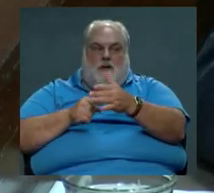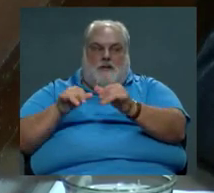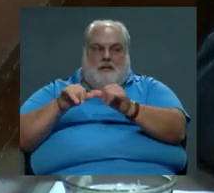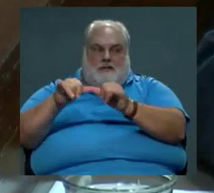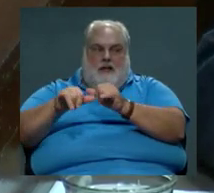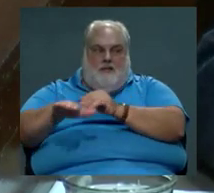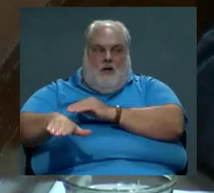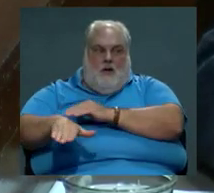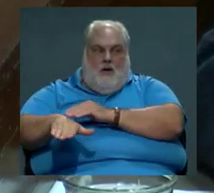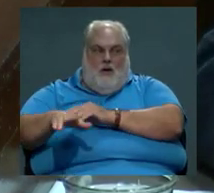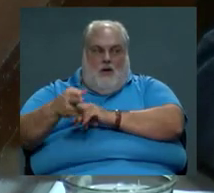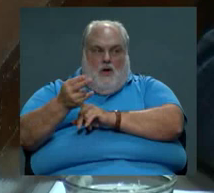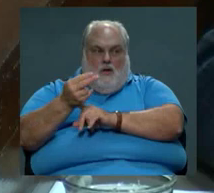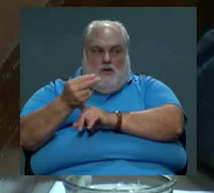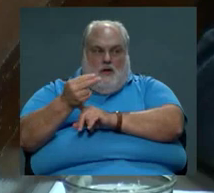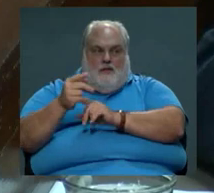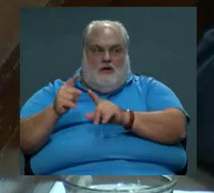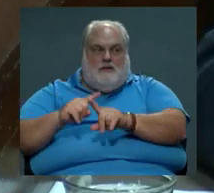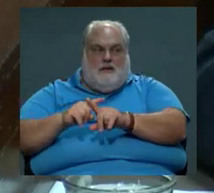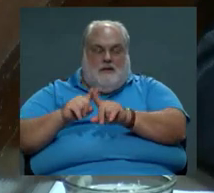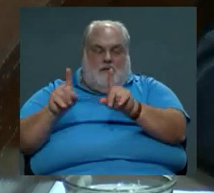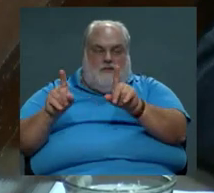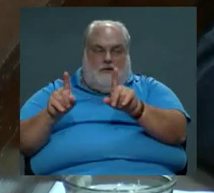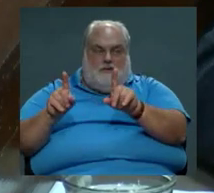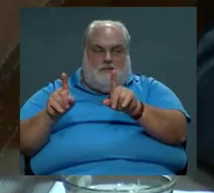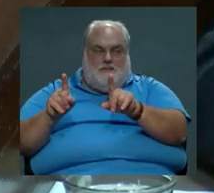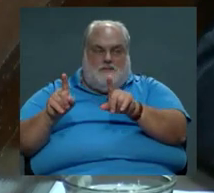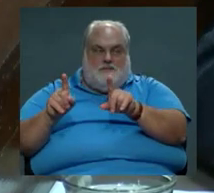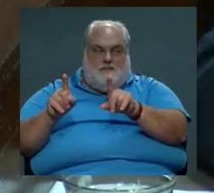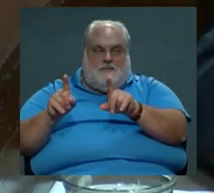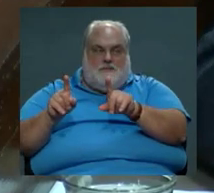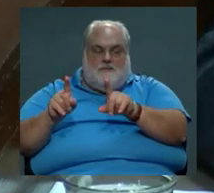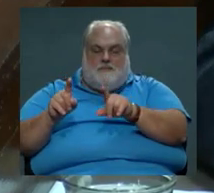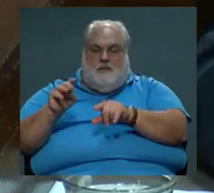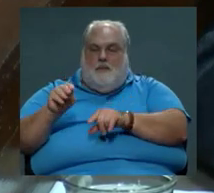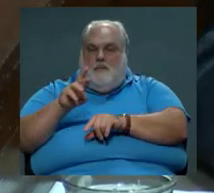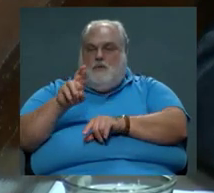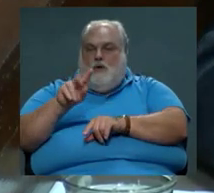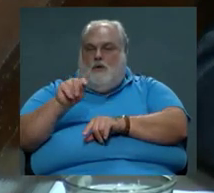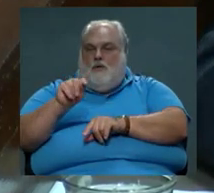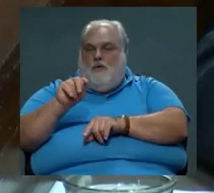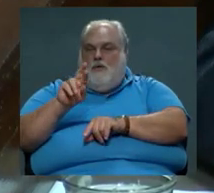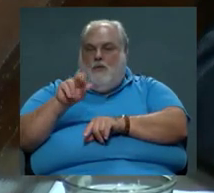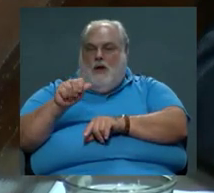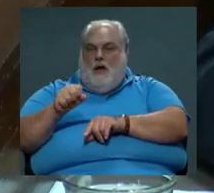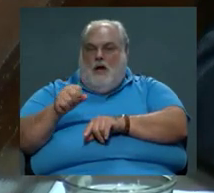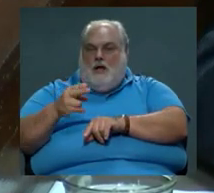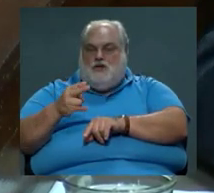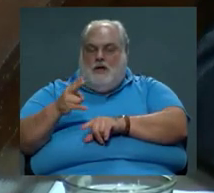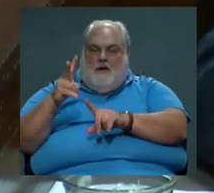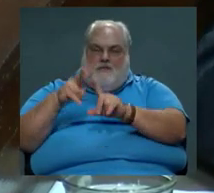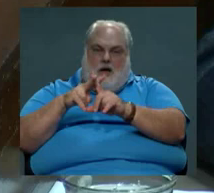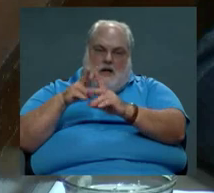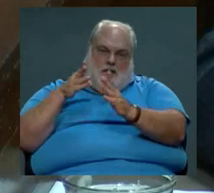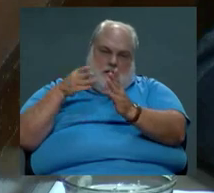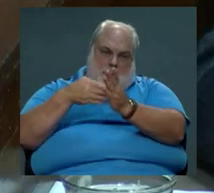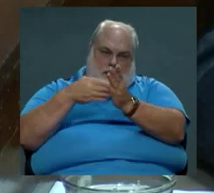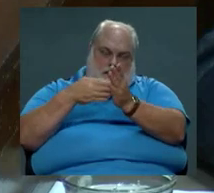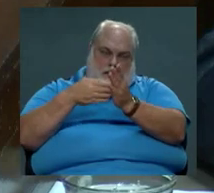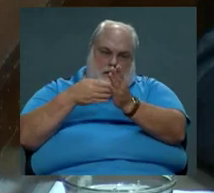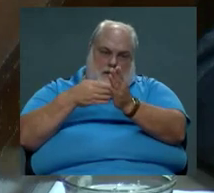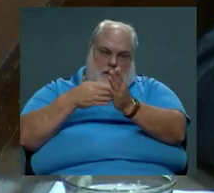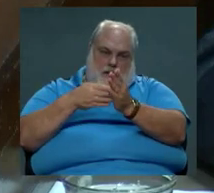at the hotel, and there's a differential there. Mr. Thrash brought a lawsuit a few years ago, and it